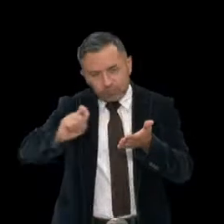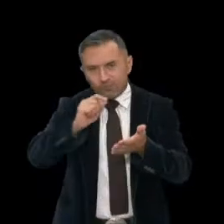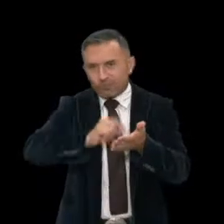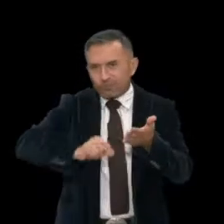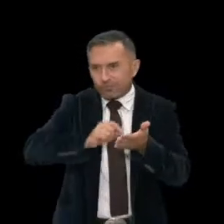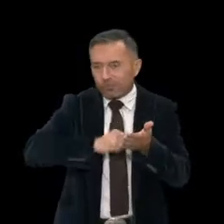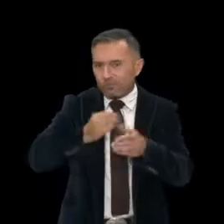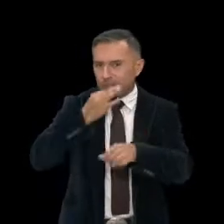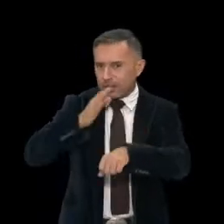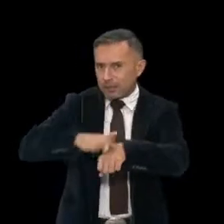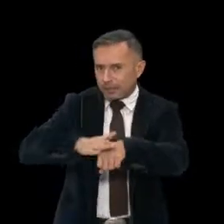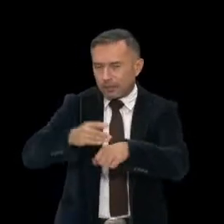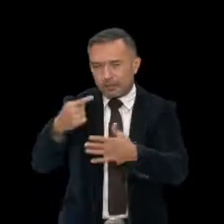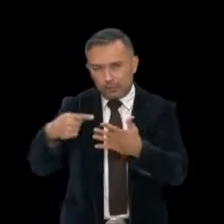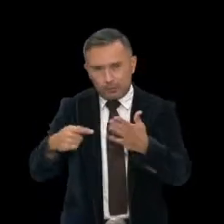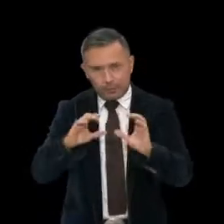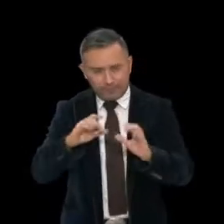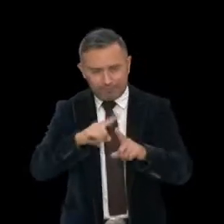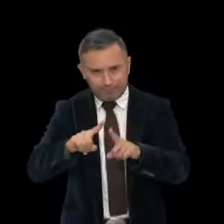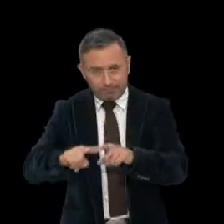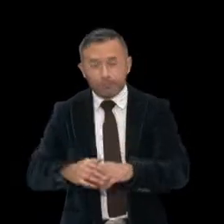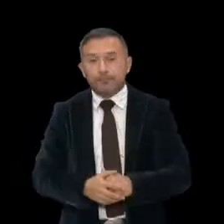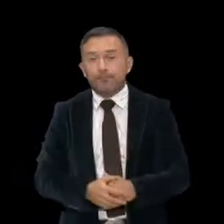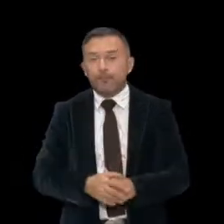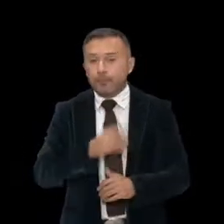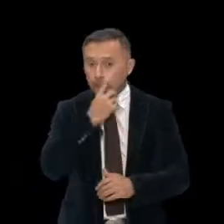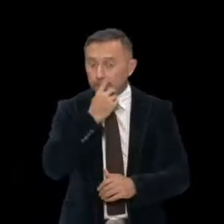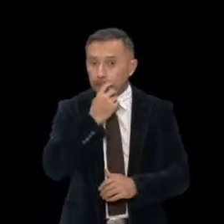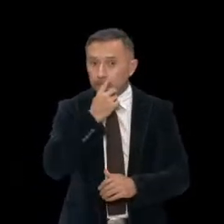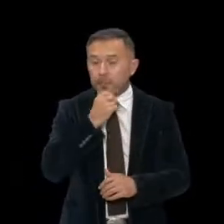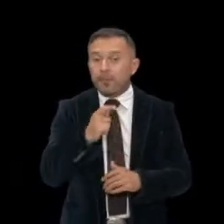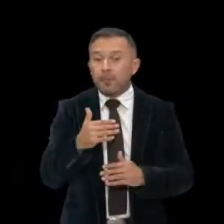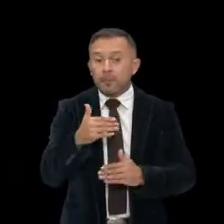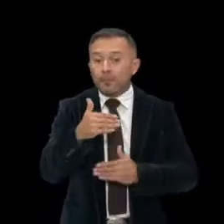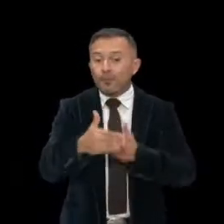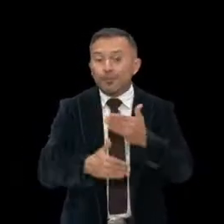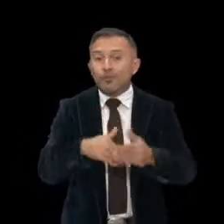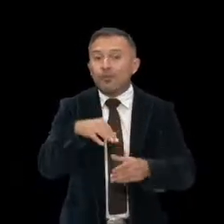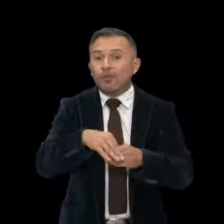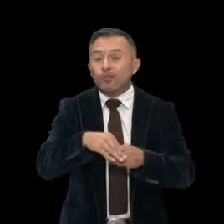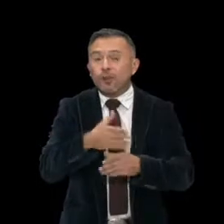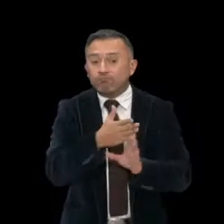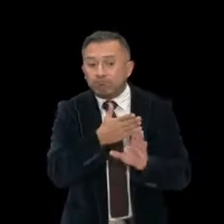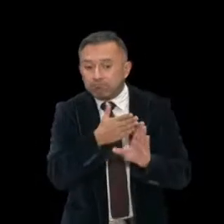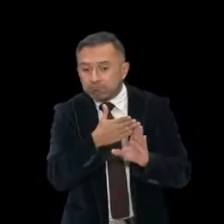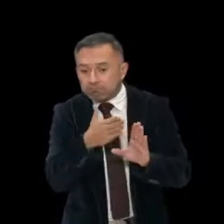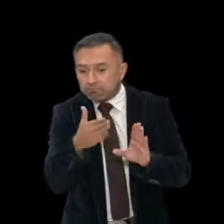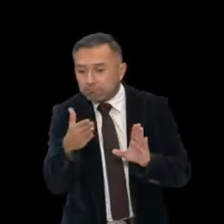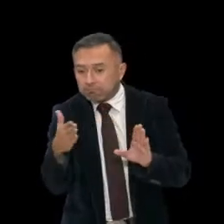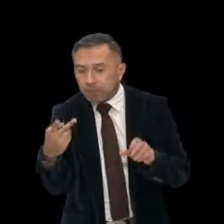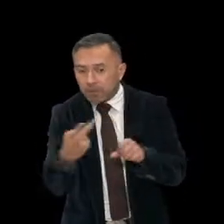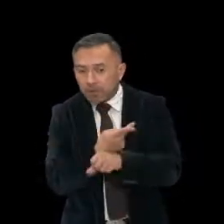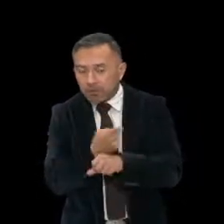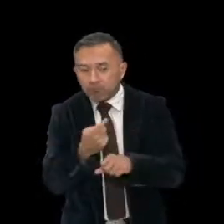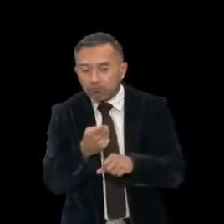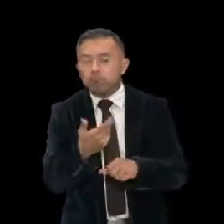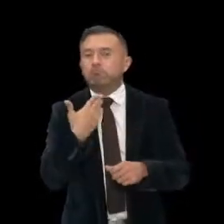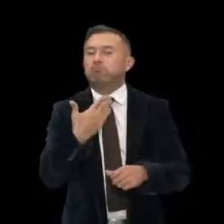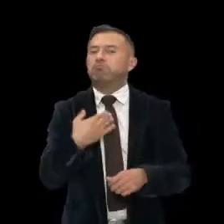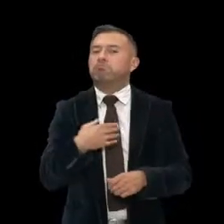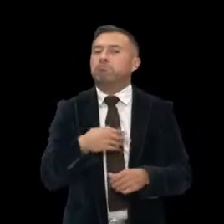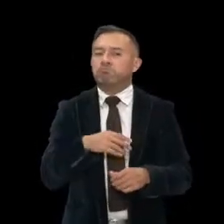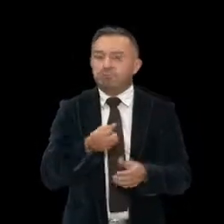their own pens, etc. So which were the results of this electoral process? They were